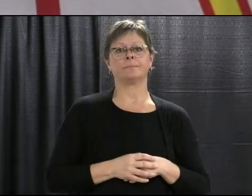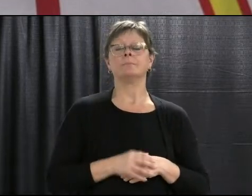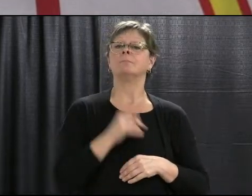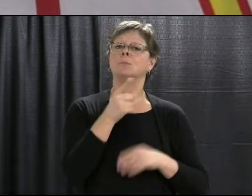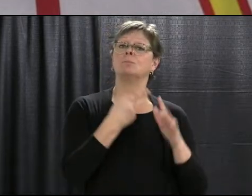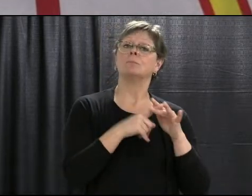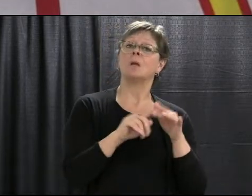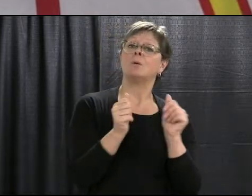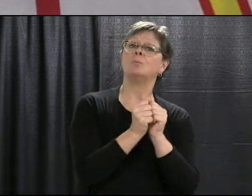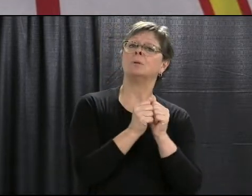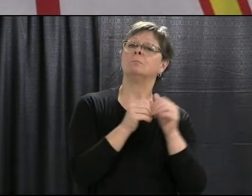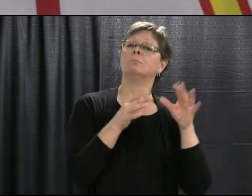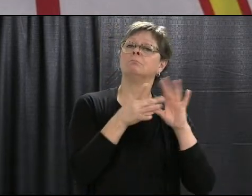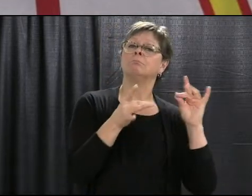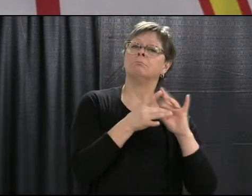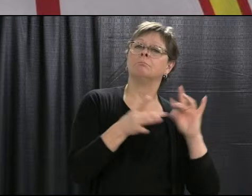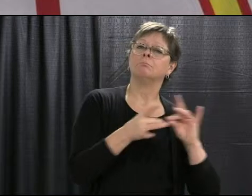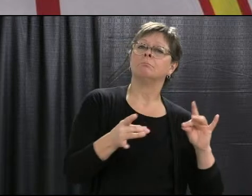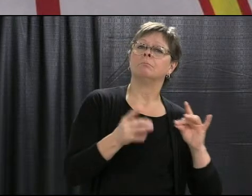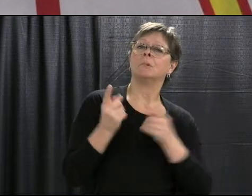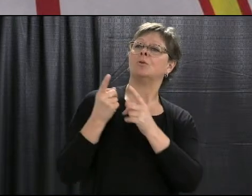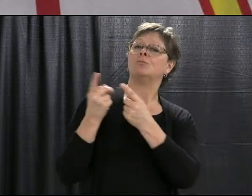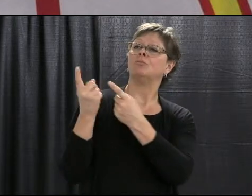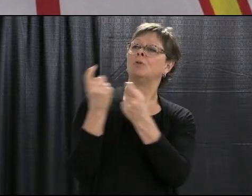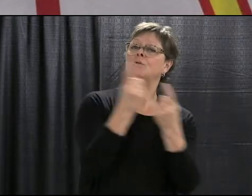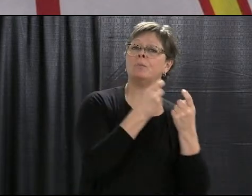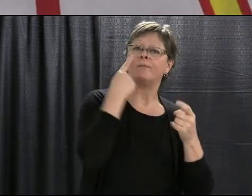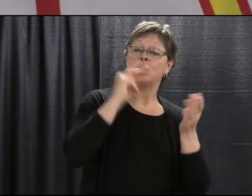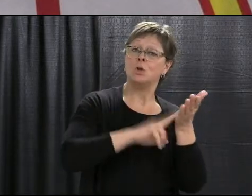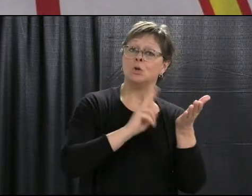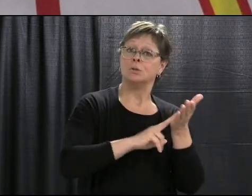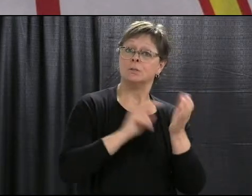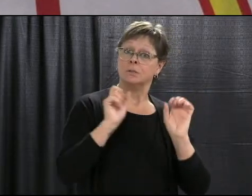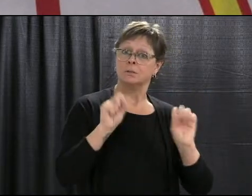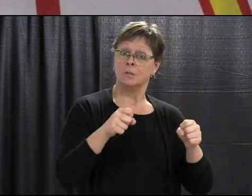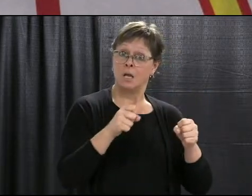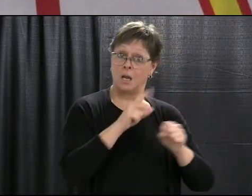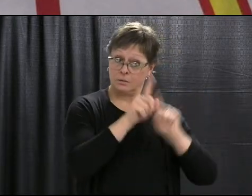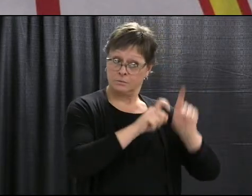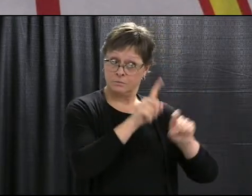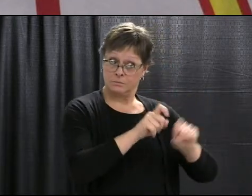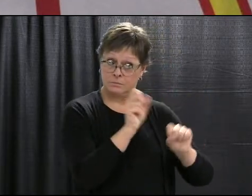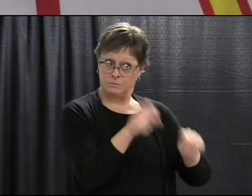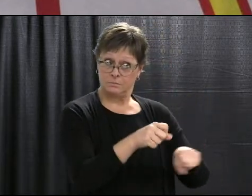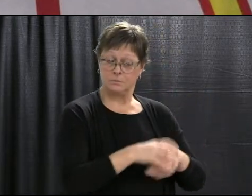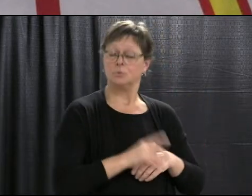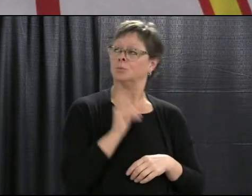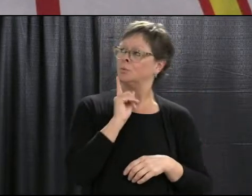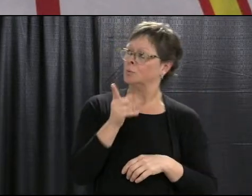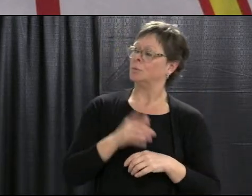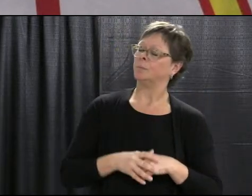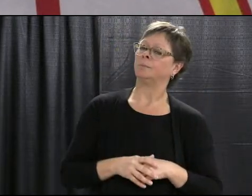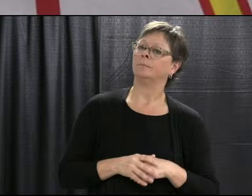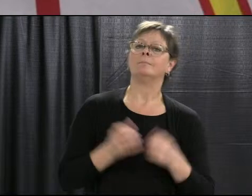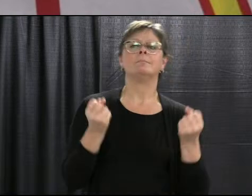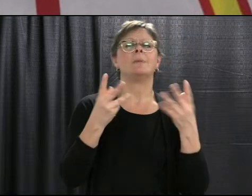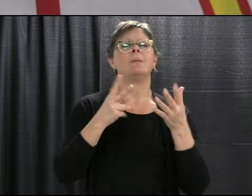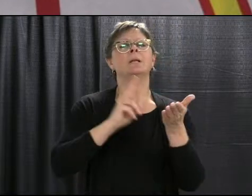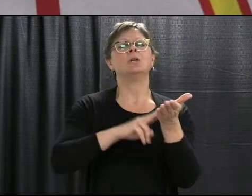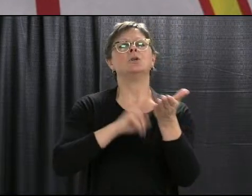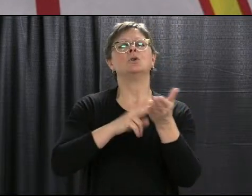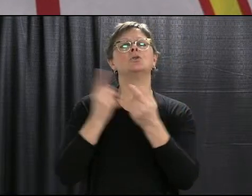recruitment of nurses, and I'm wondering, do you have time to take a few questions about that? Yeah, for sure. Go ahead. How many nurses have been recruited from